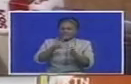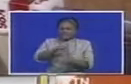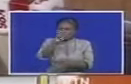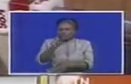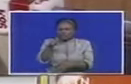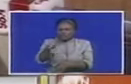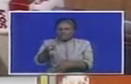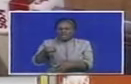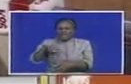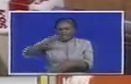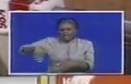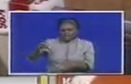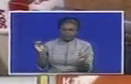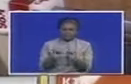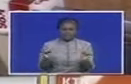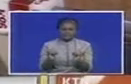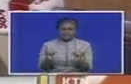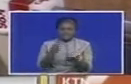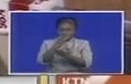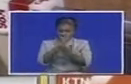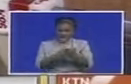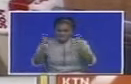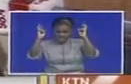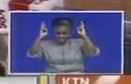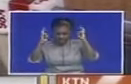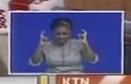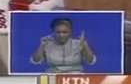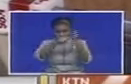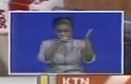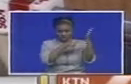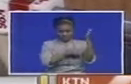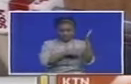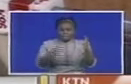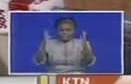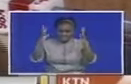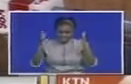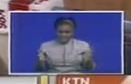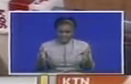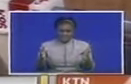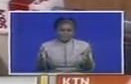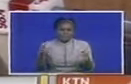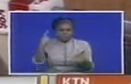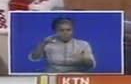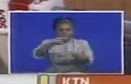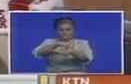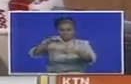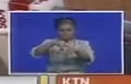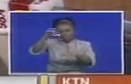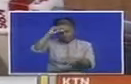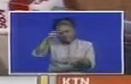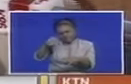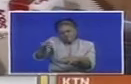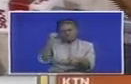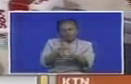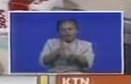we are always led. I think some of the issues, they are too major, even for national governments to handle, as it